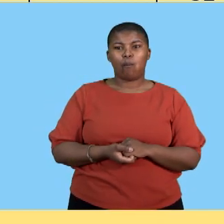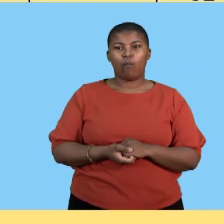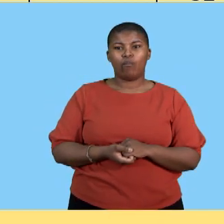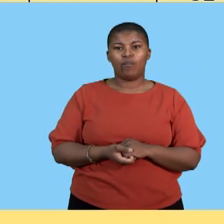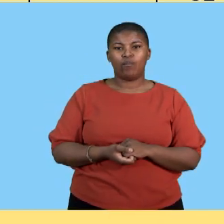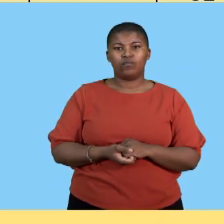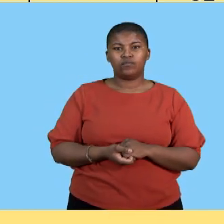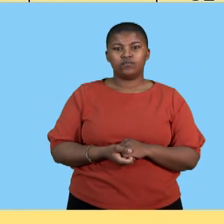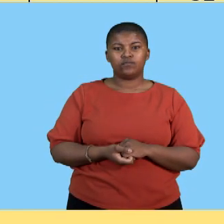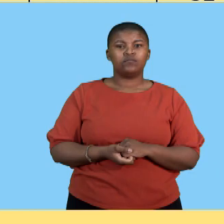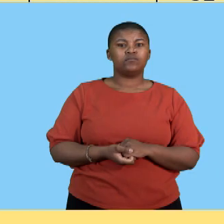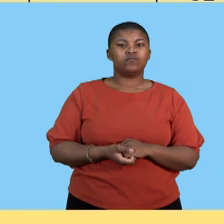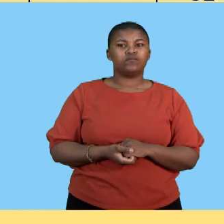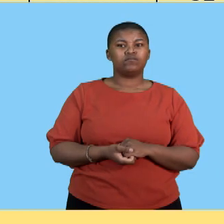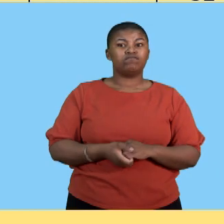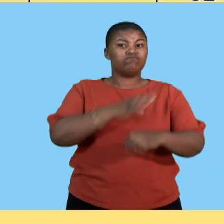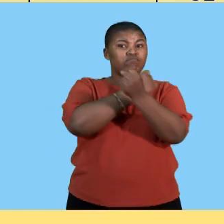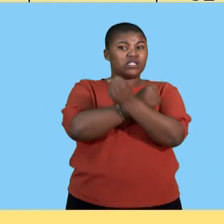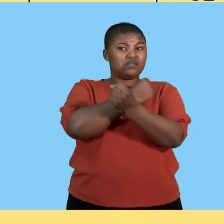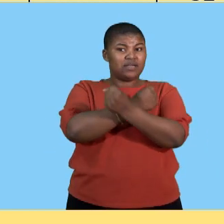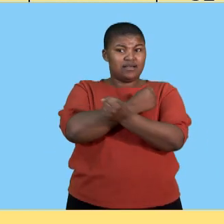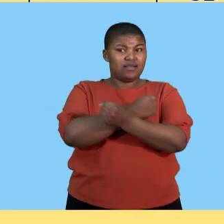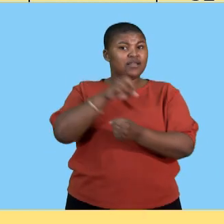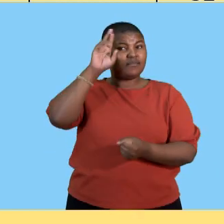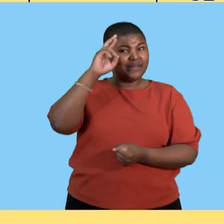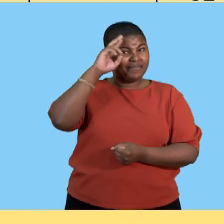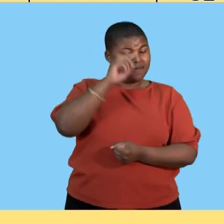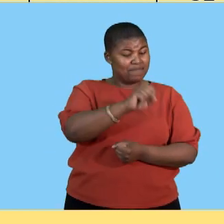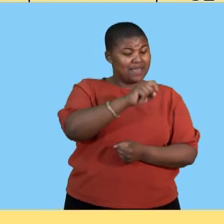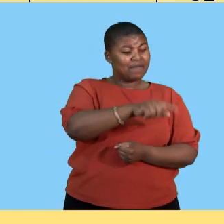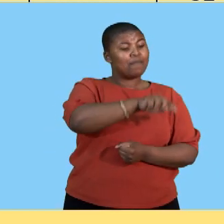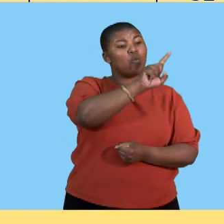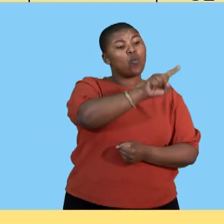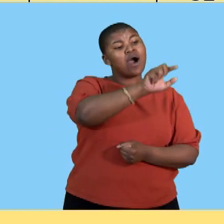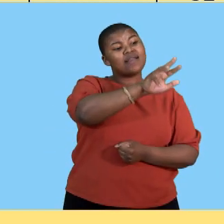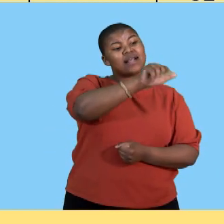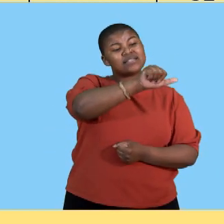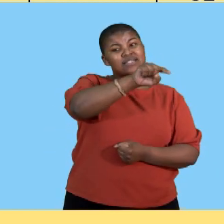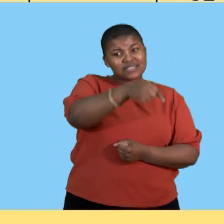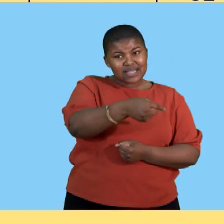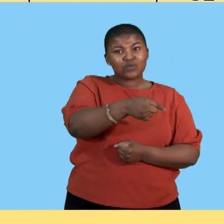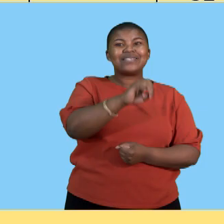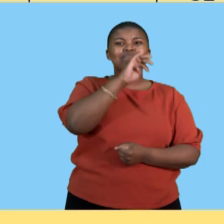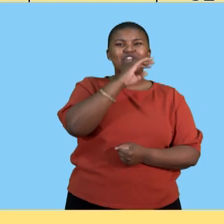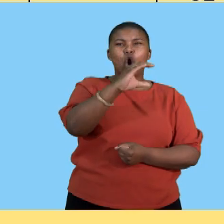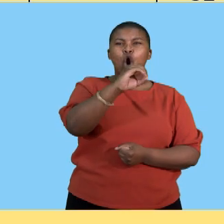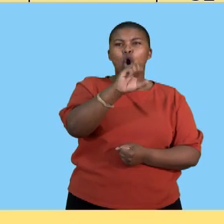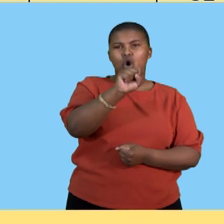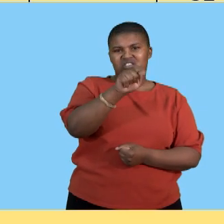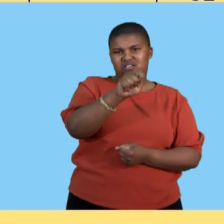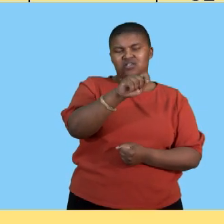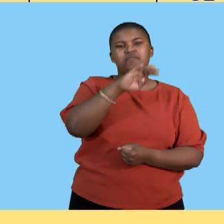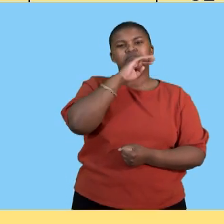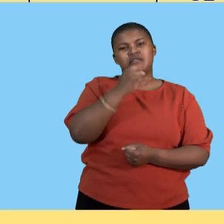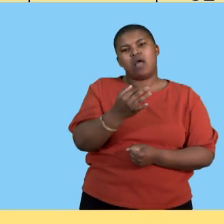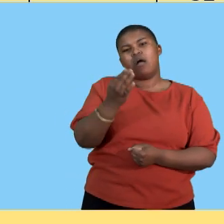196,000. Then I'll multiply it. Remember, that is the cost. I'll multiply it by the rate, which is 10 over